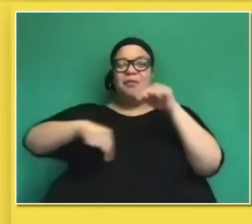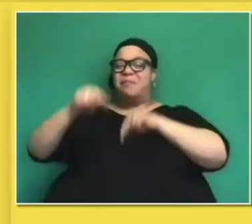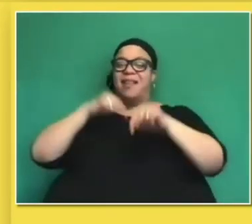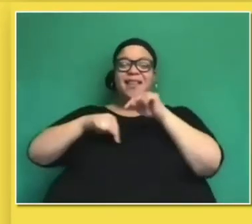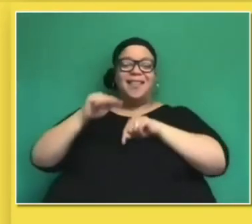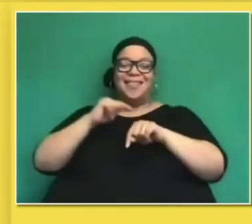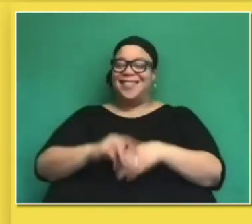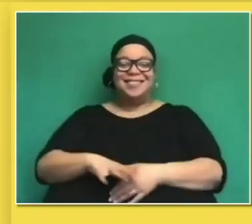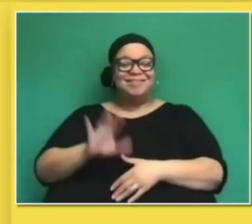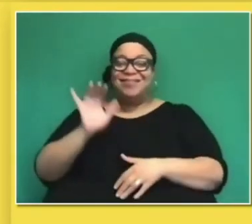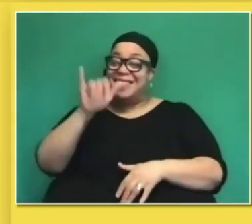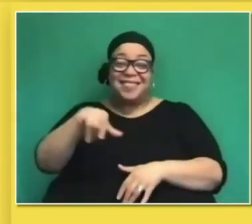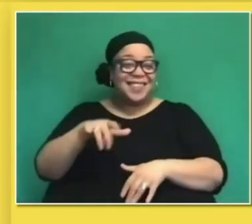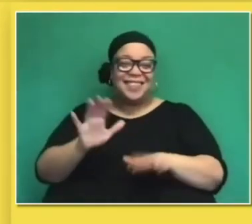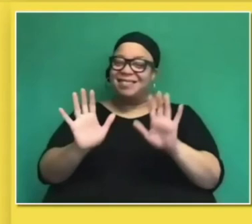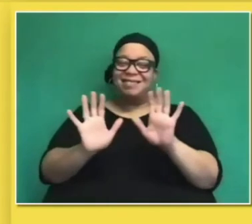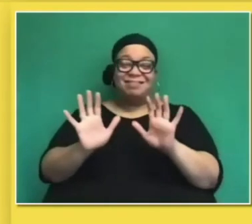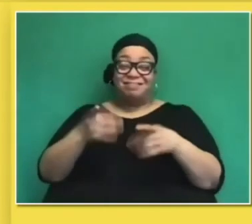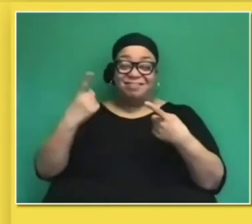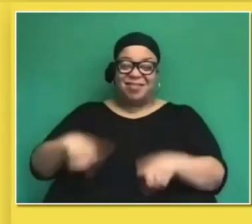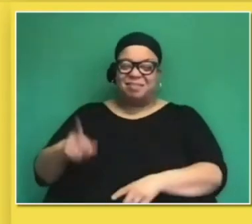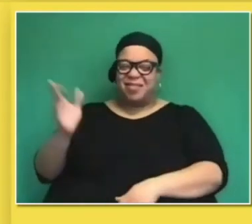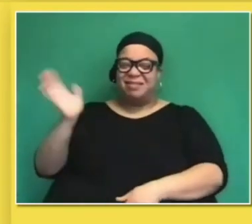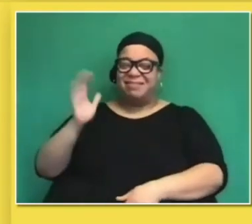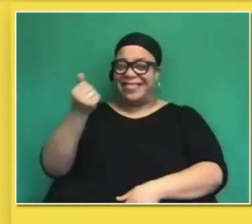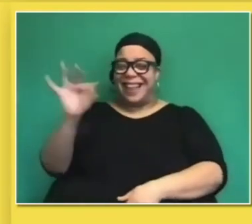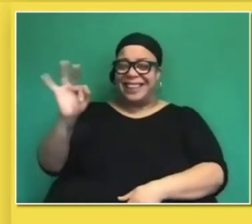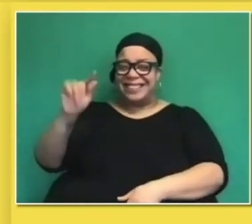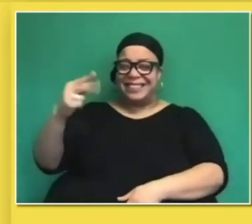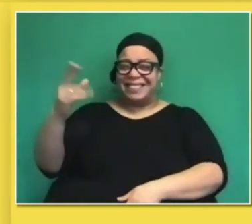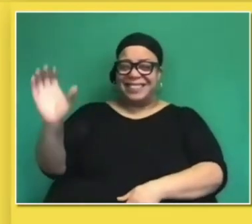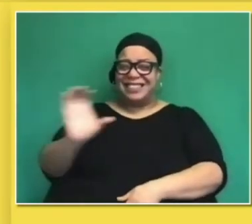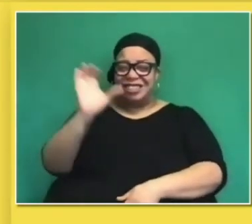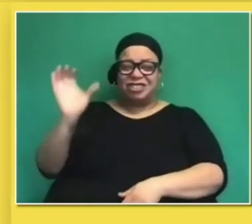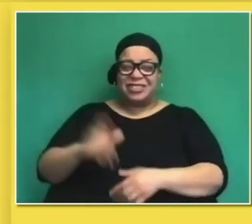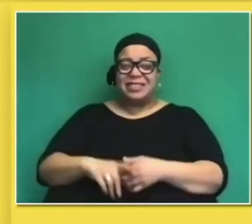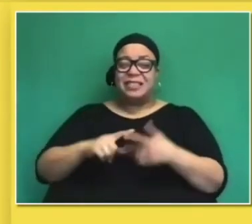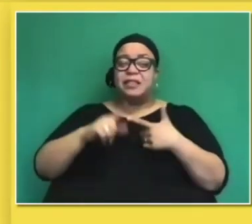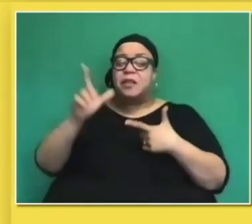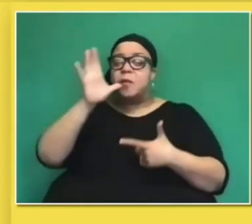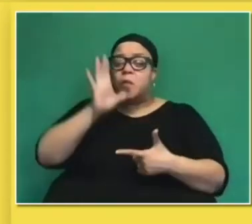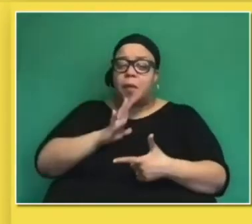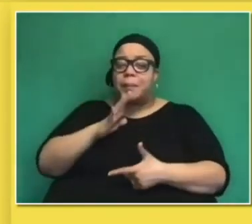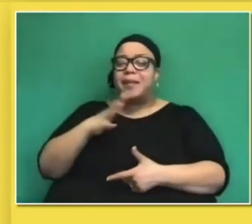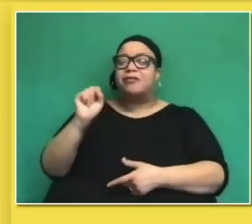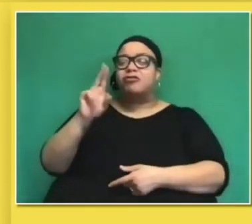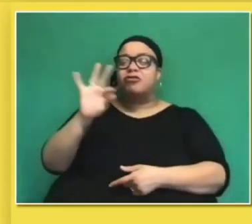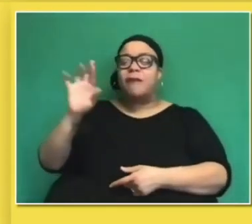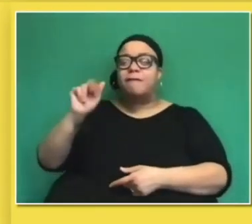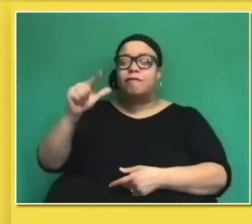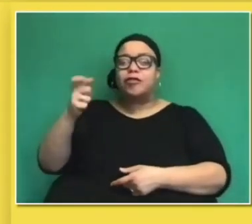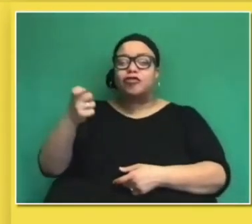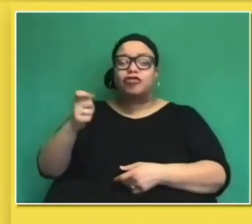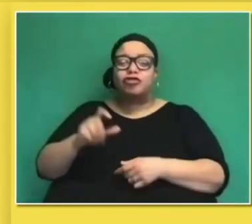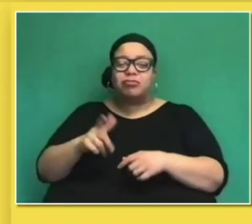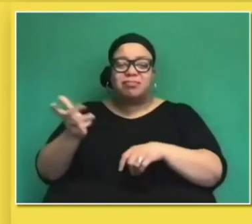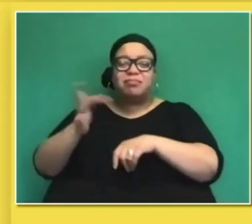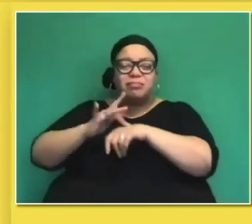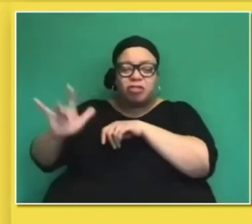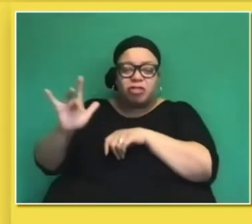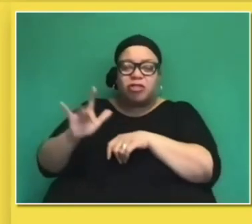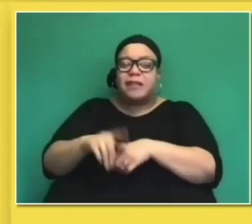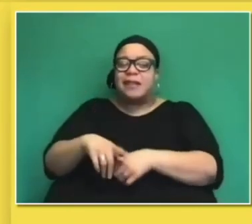century. It's what we have to continue to do, to sound the alarm and to organize, organize,